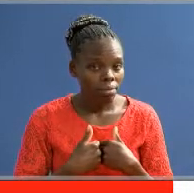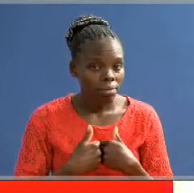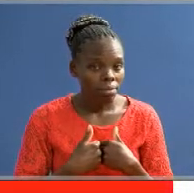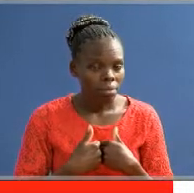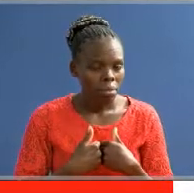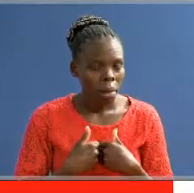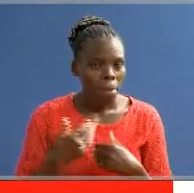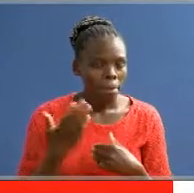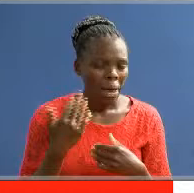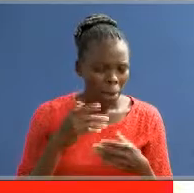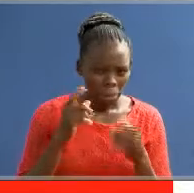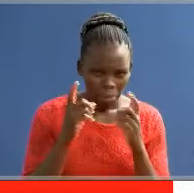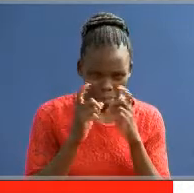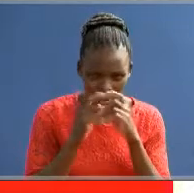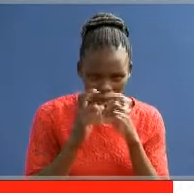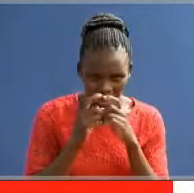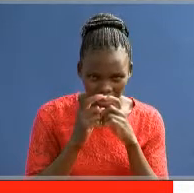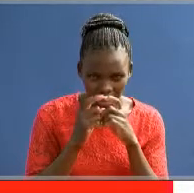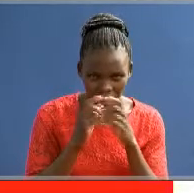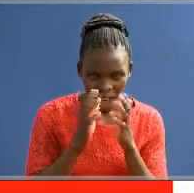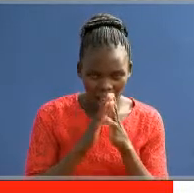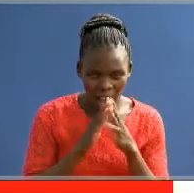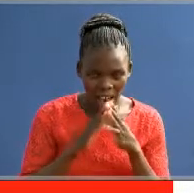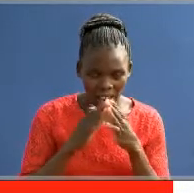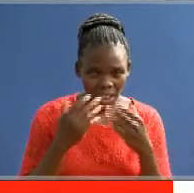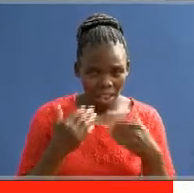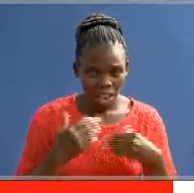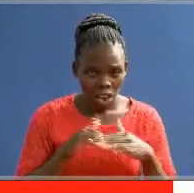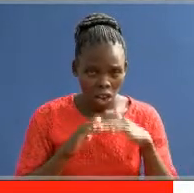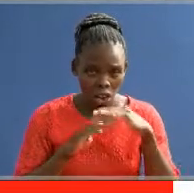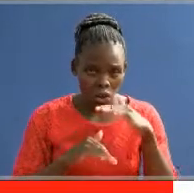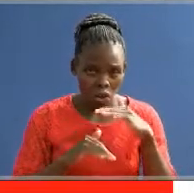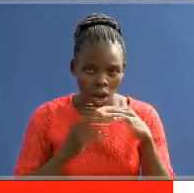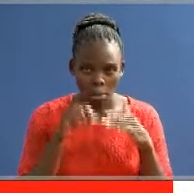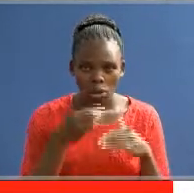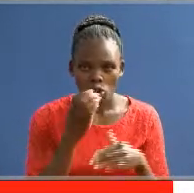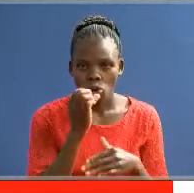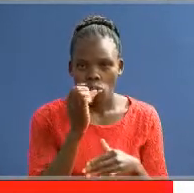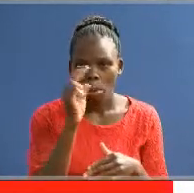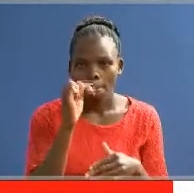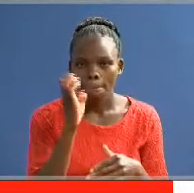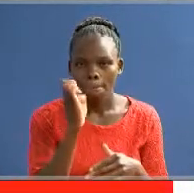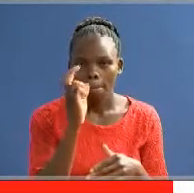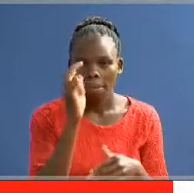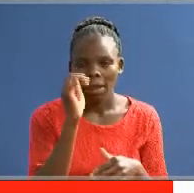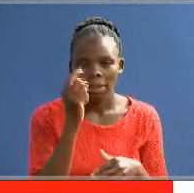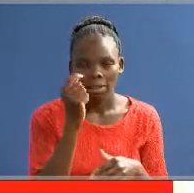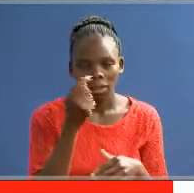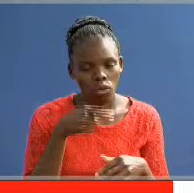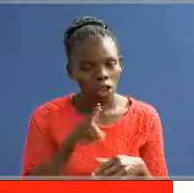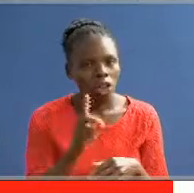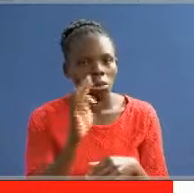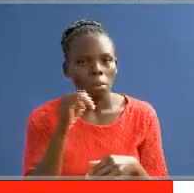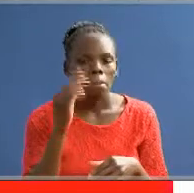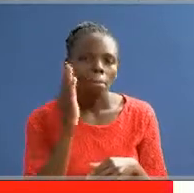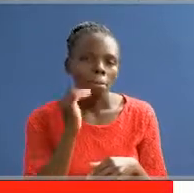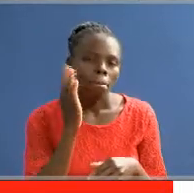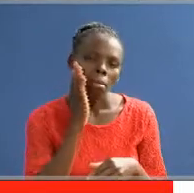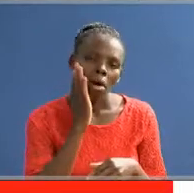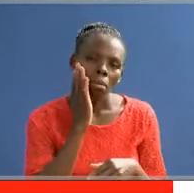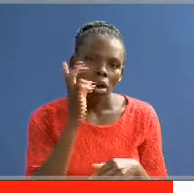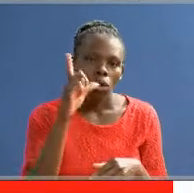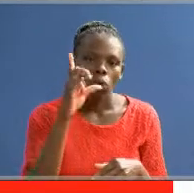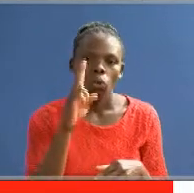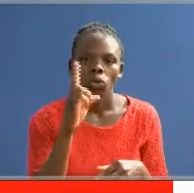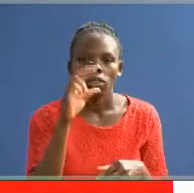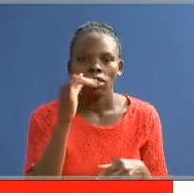back pain and having pain on the lower abdomen, and I went to Mama Lucy Hospital, and they